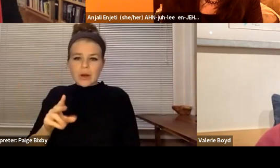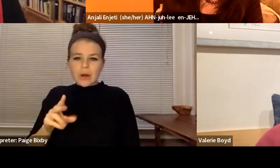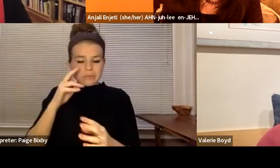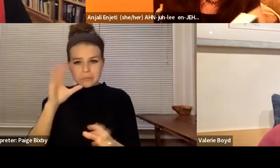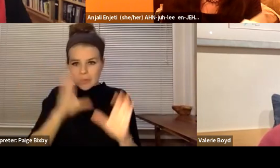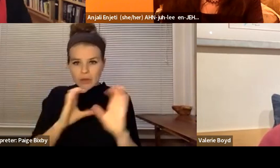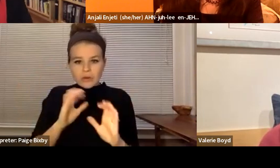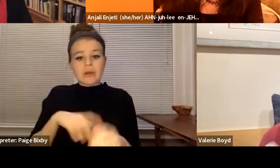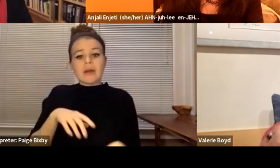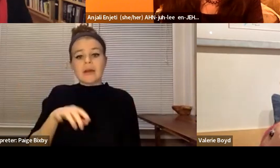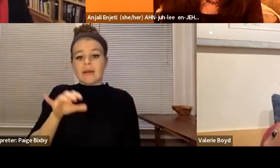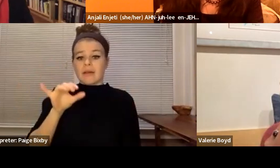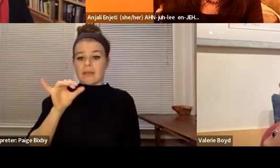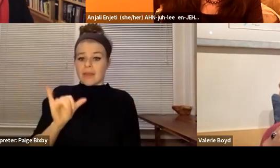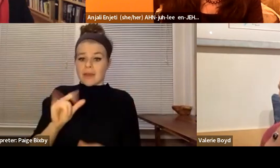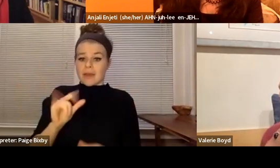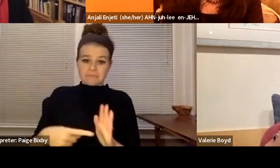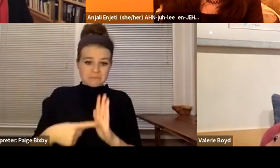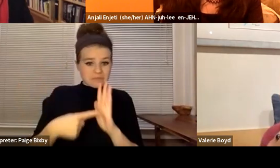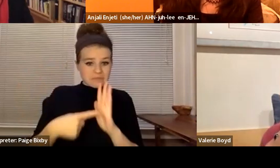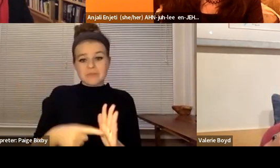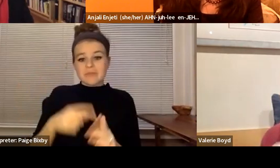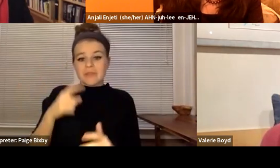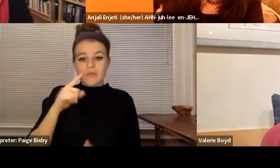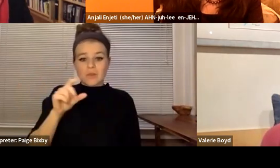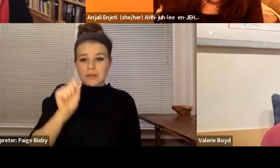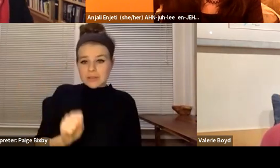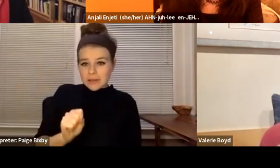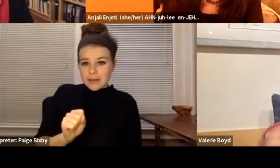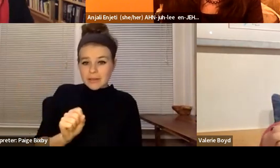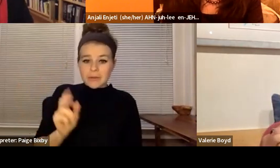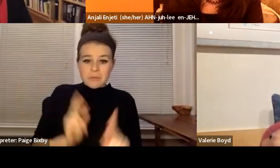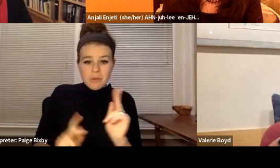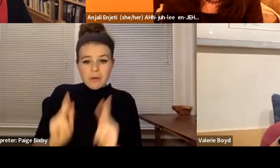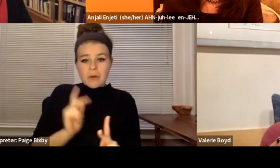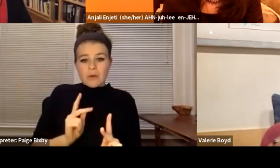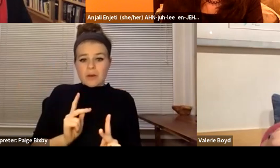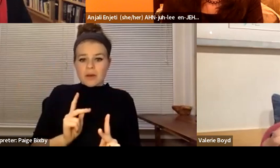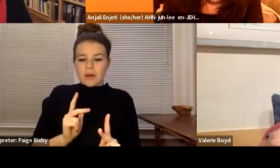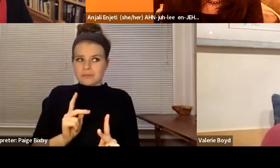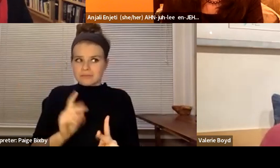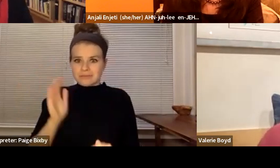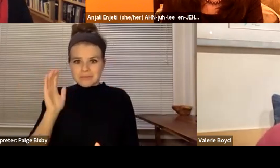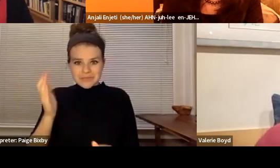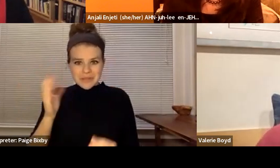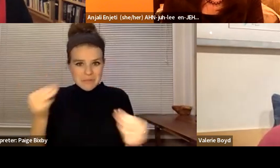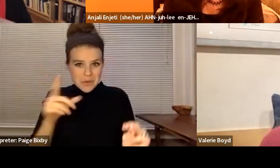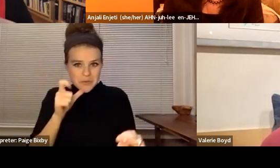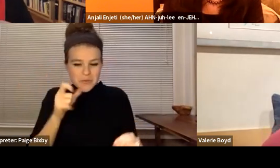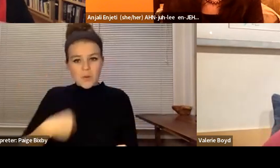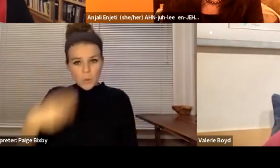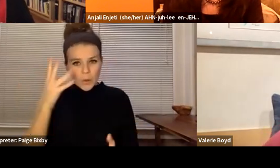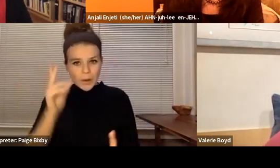the white gaze, Southern sensibility, and a dash of Indian garnish to deem it both marketable to white readers